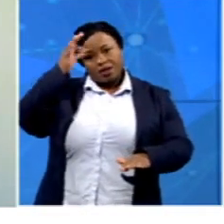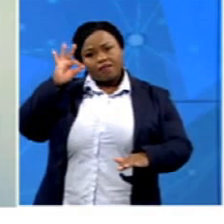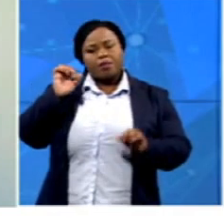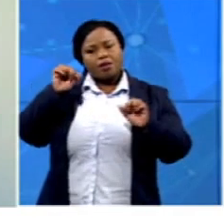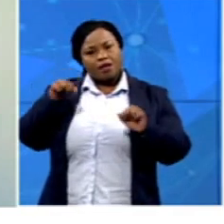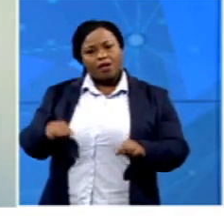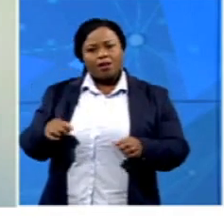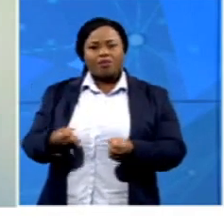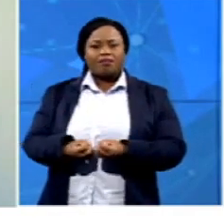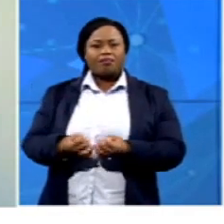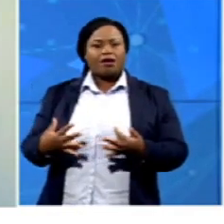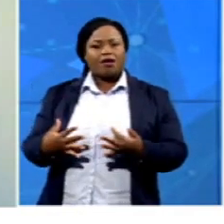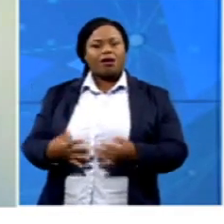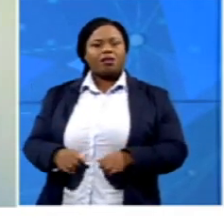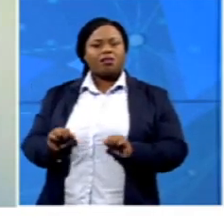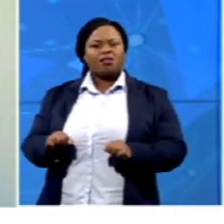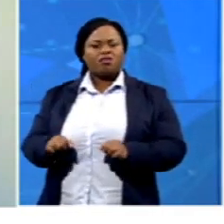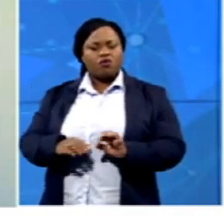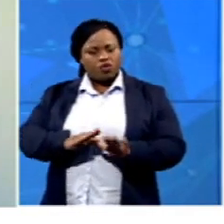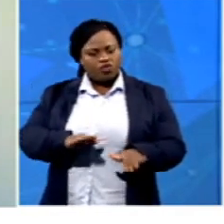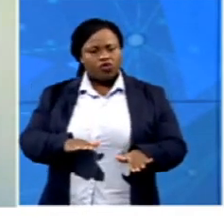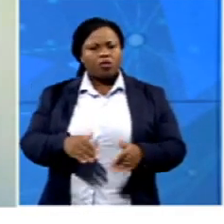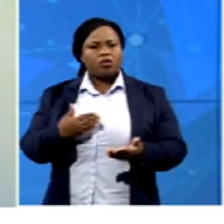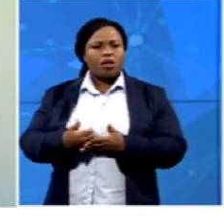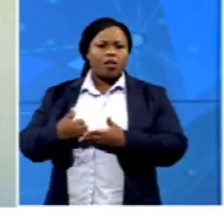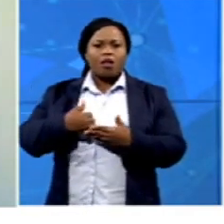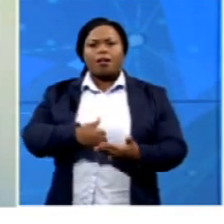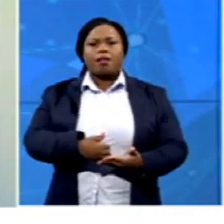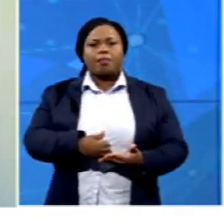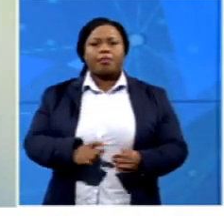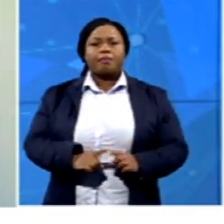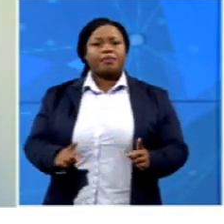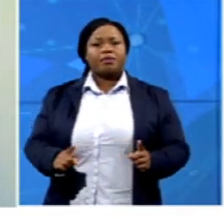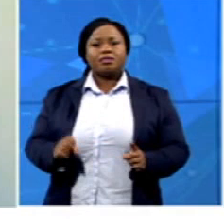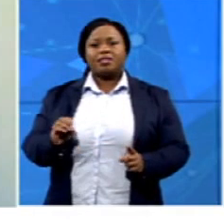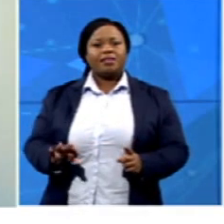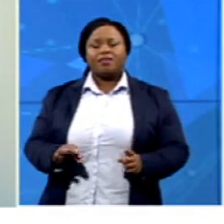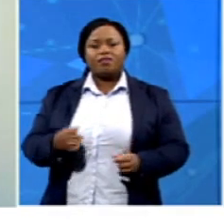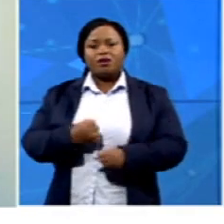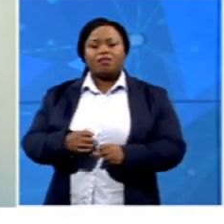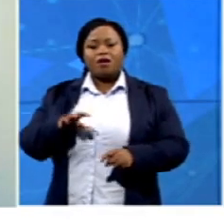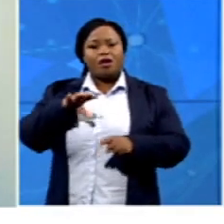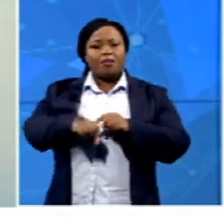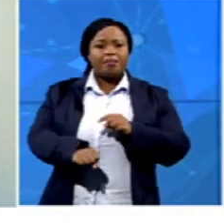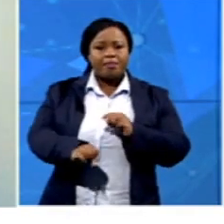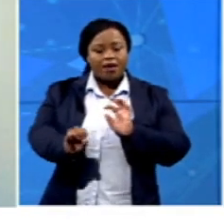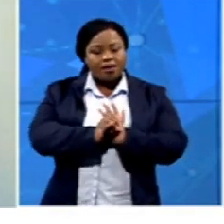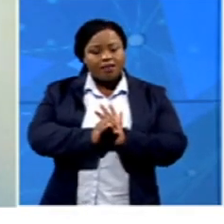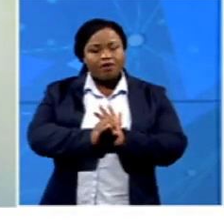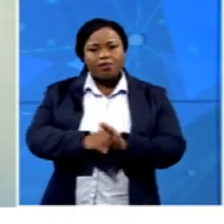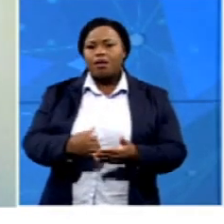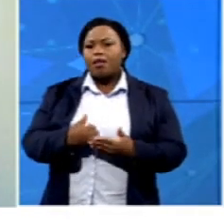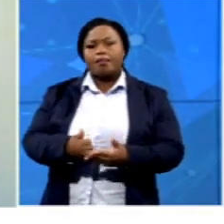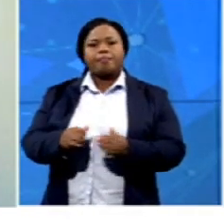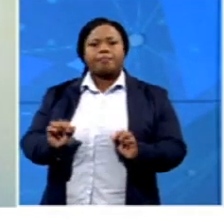allow a lot of accommodations for these children. But if we do not get them diagnosed, we cannot get them help.